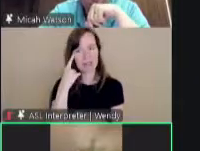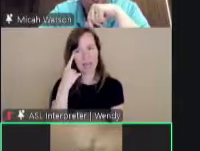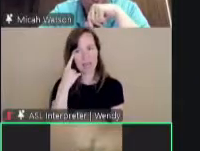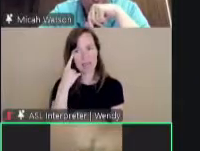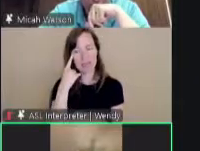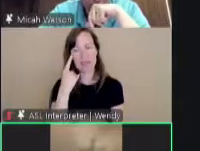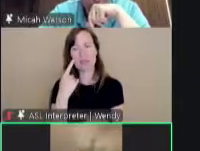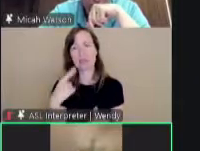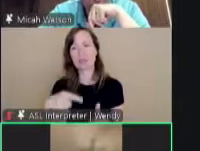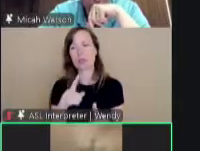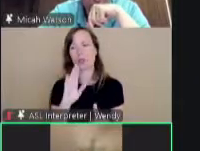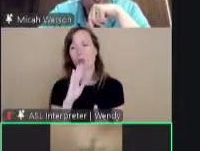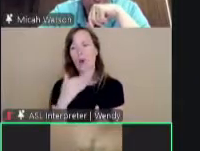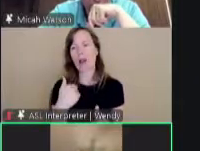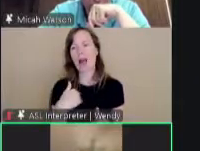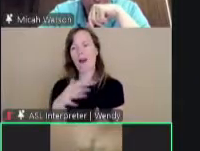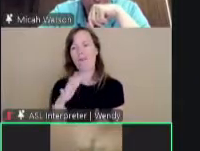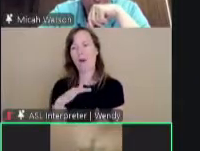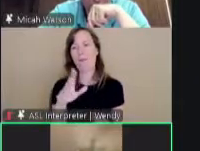would have had about